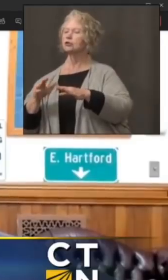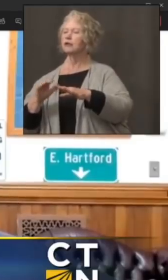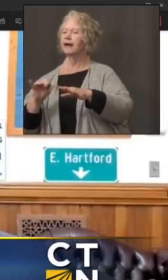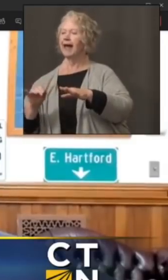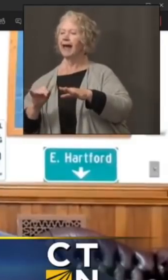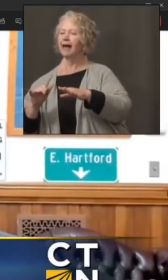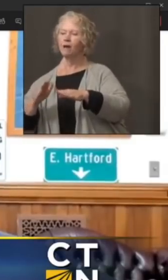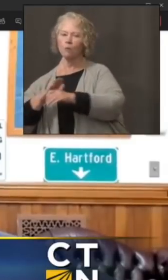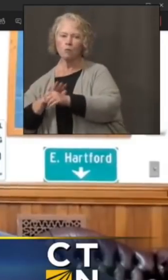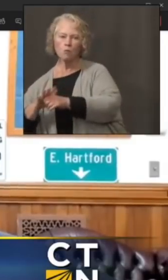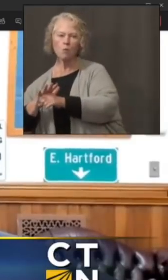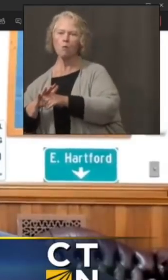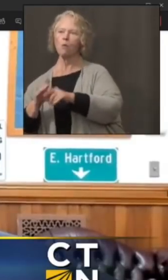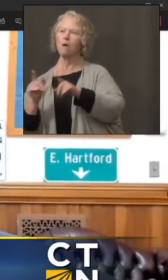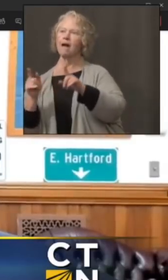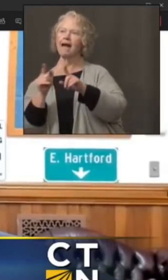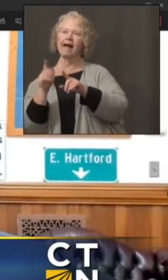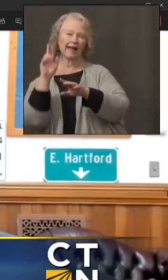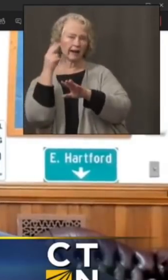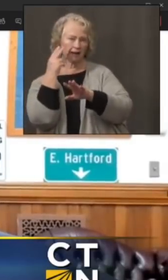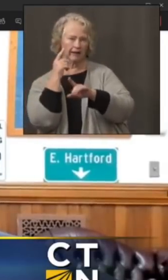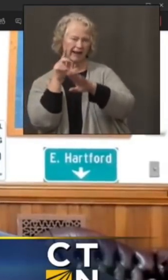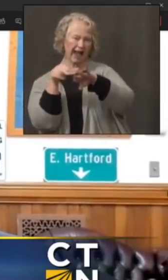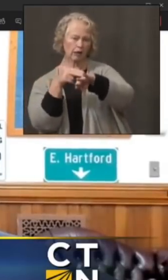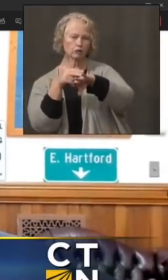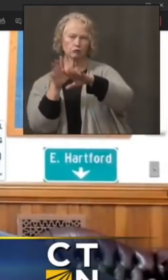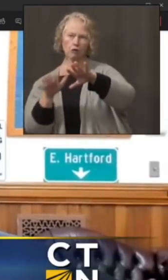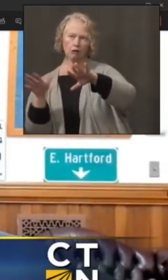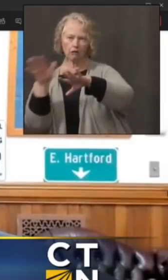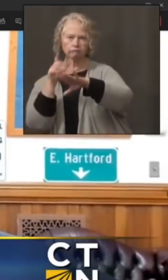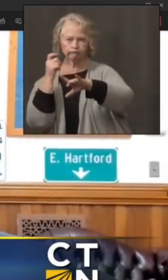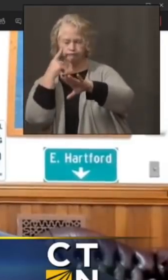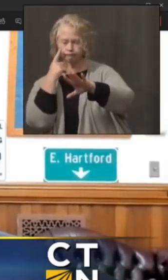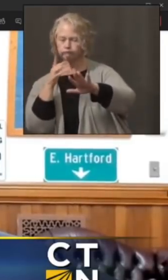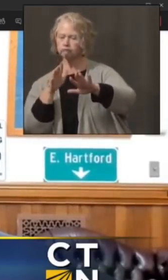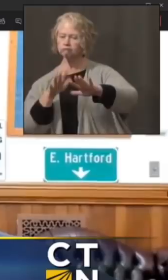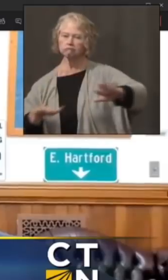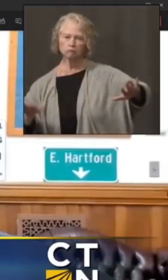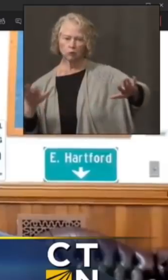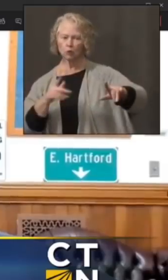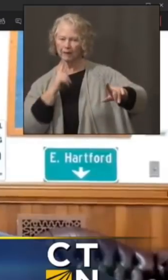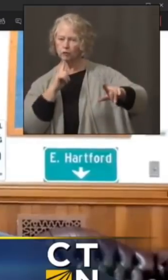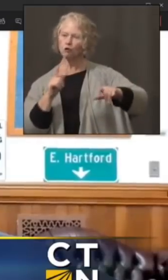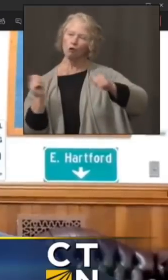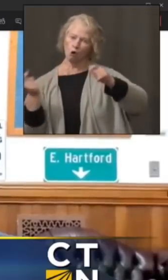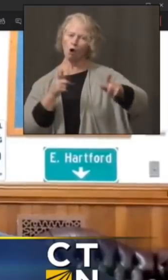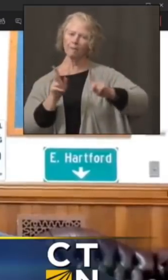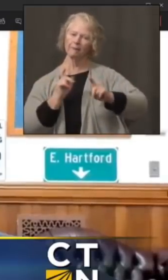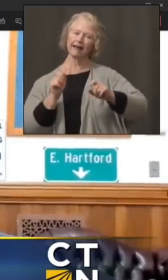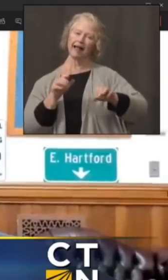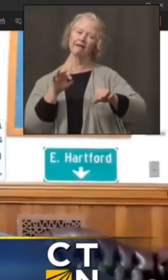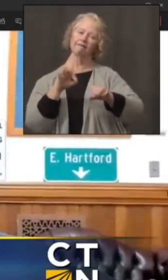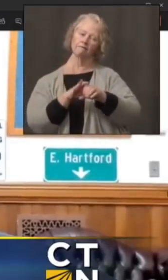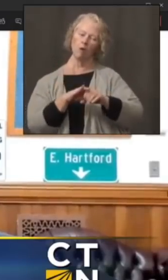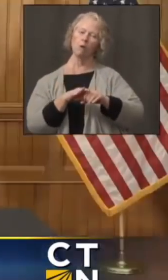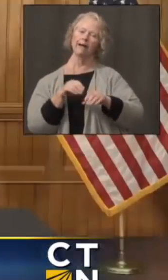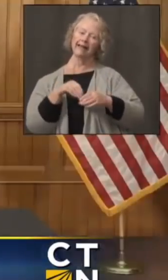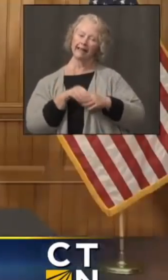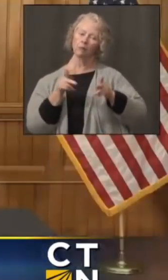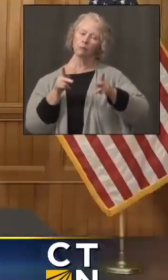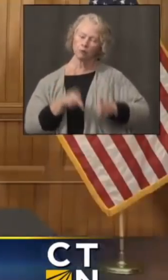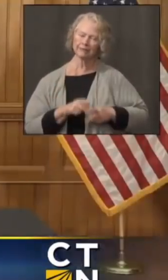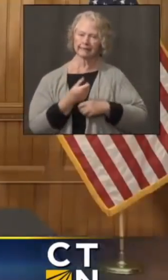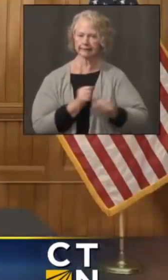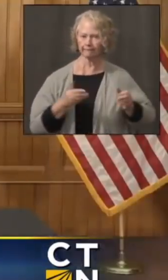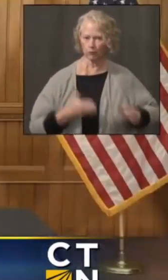ensure that individuals will be able to vote safely in person on Election Day. So to be clear,